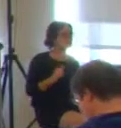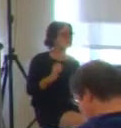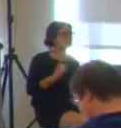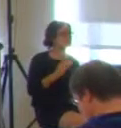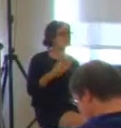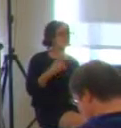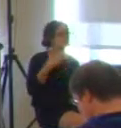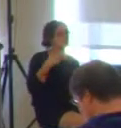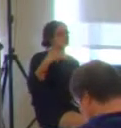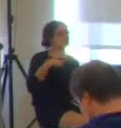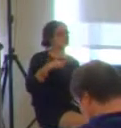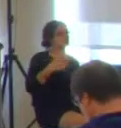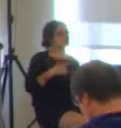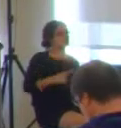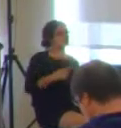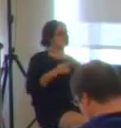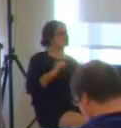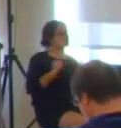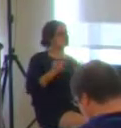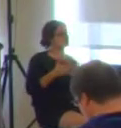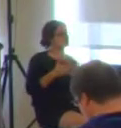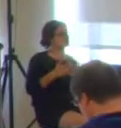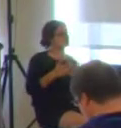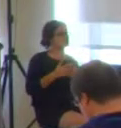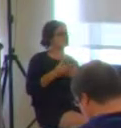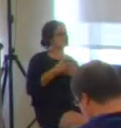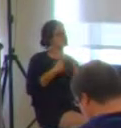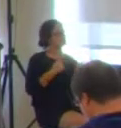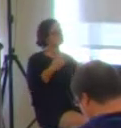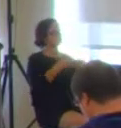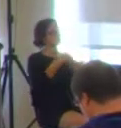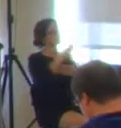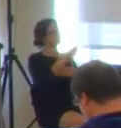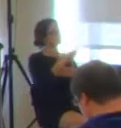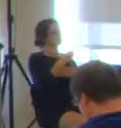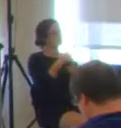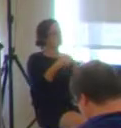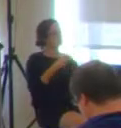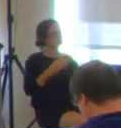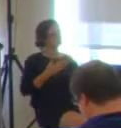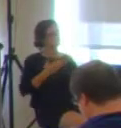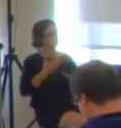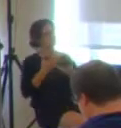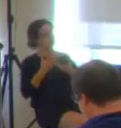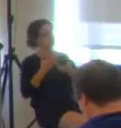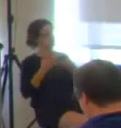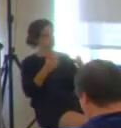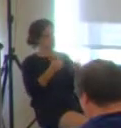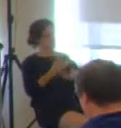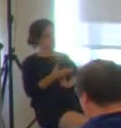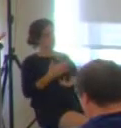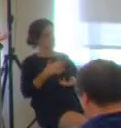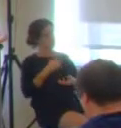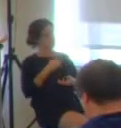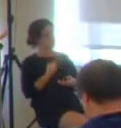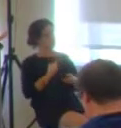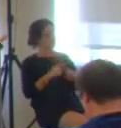about getting special accommodations from somebody you're filing a suit against for having caused your